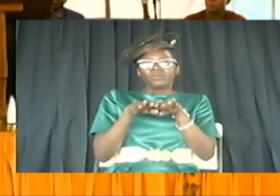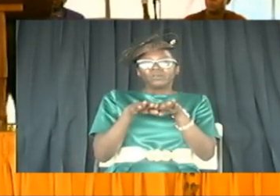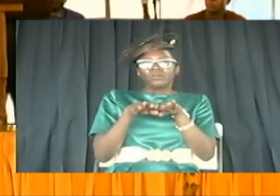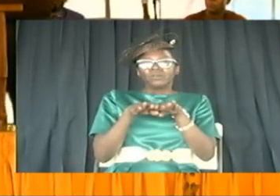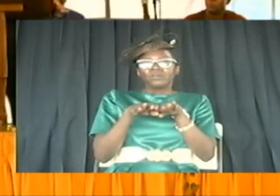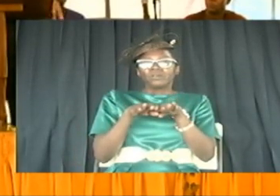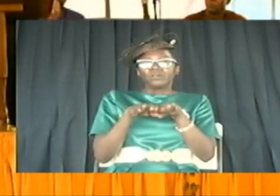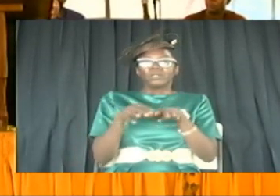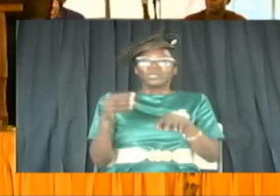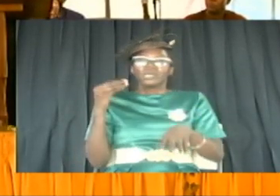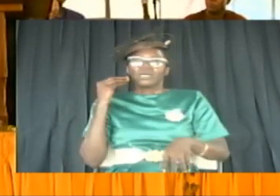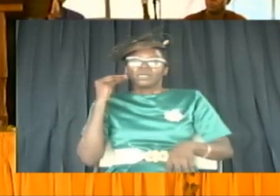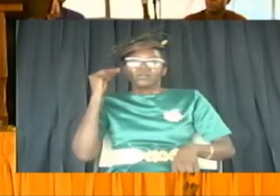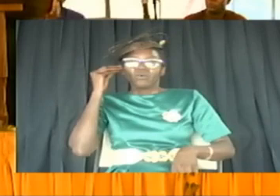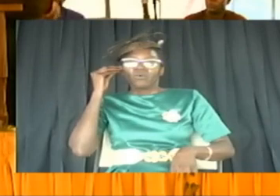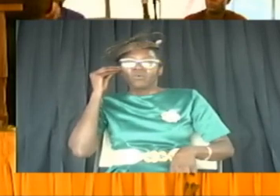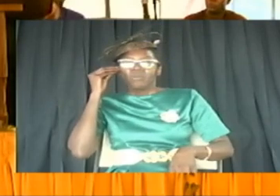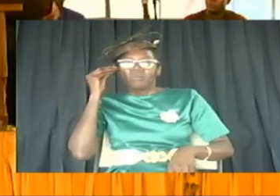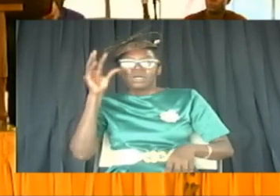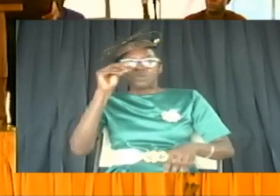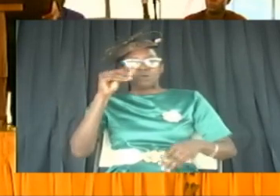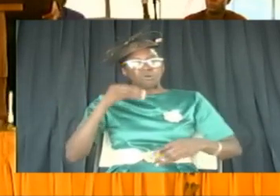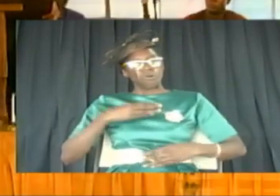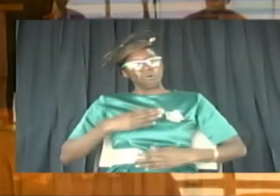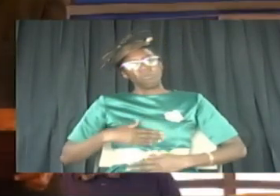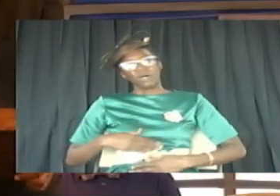and nobody else is there, what do you do?